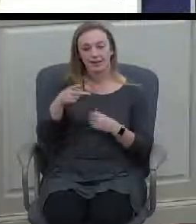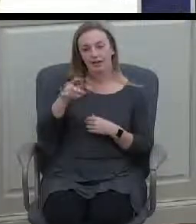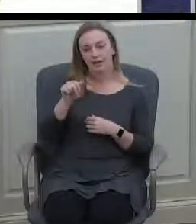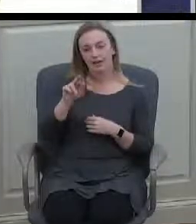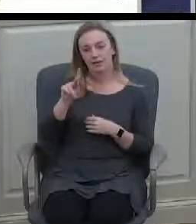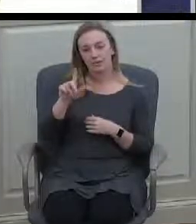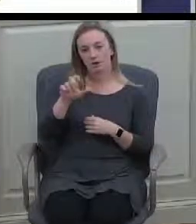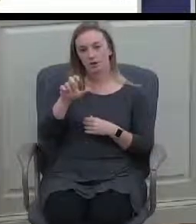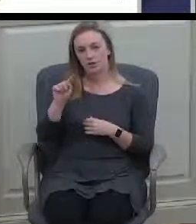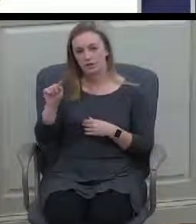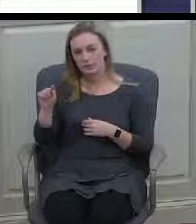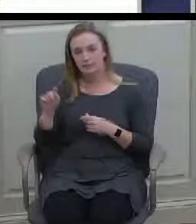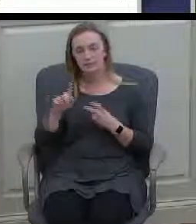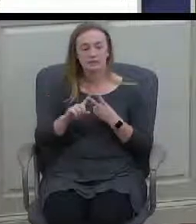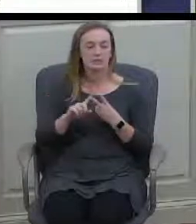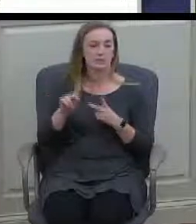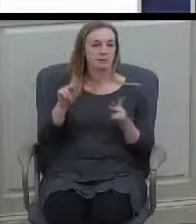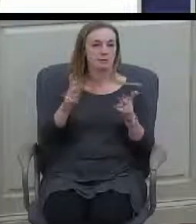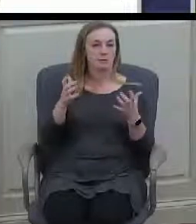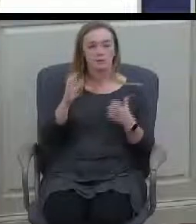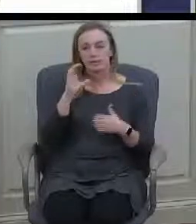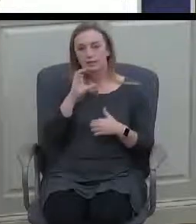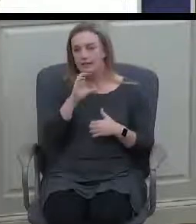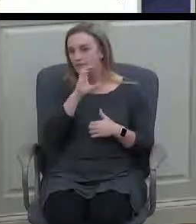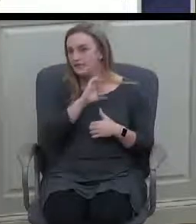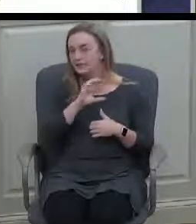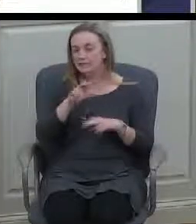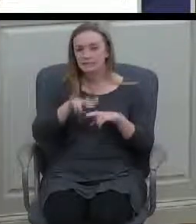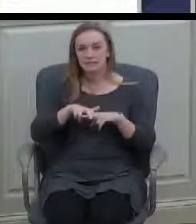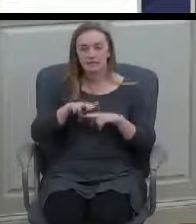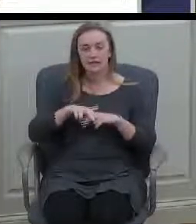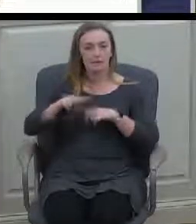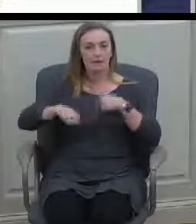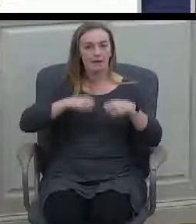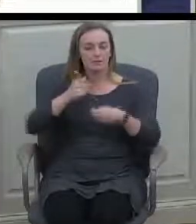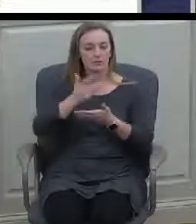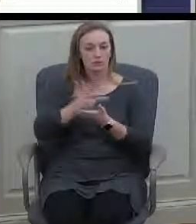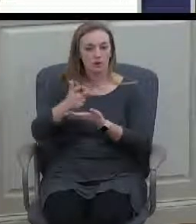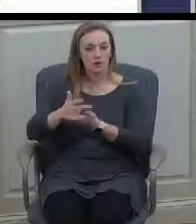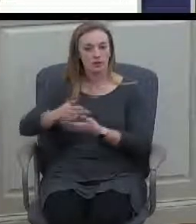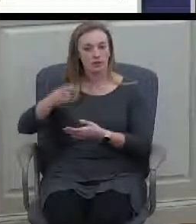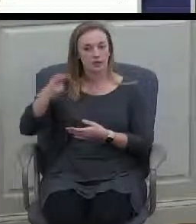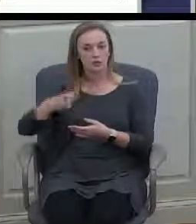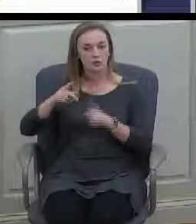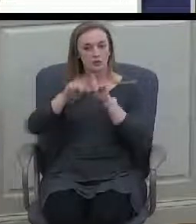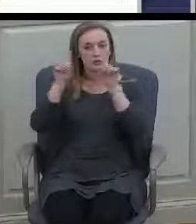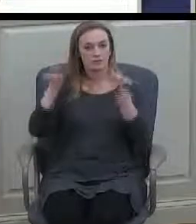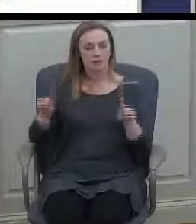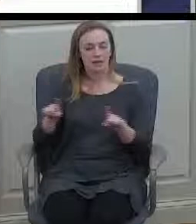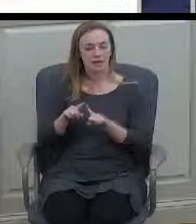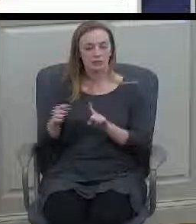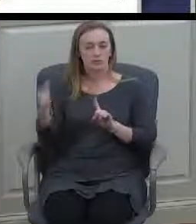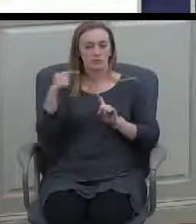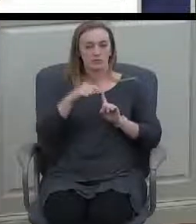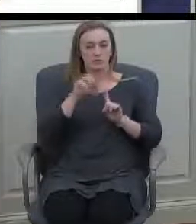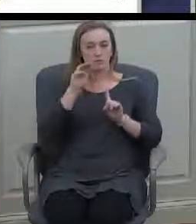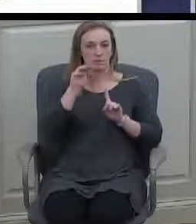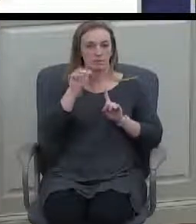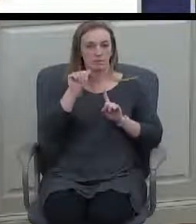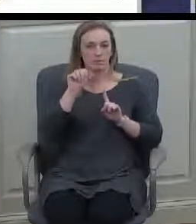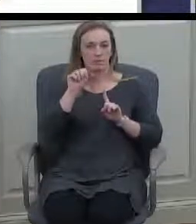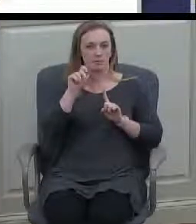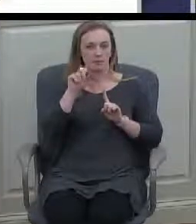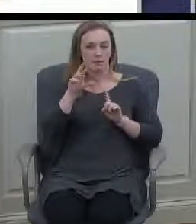cafe seating, bicycle parking, historic signage, again, going back to the master plan about telling those